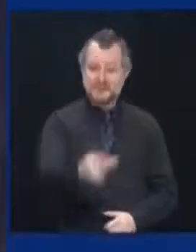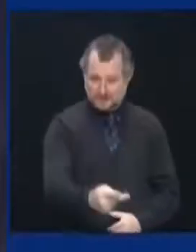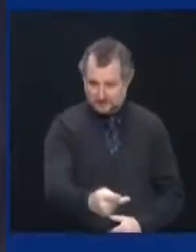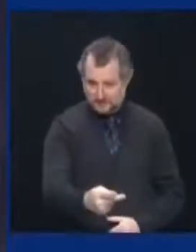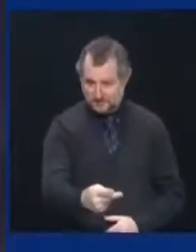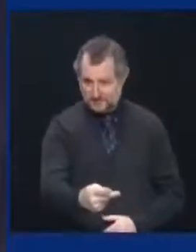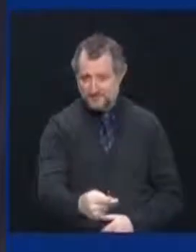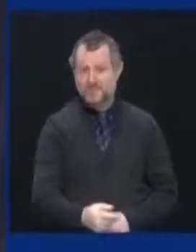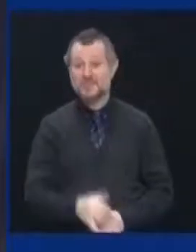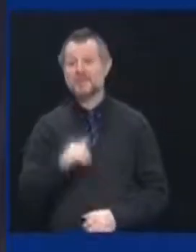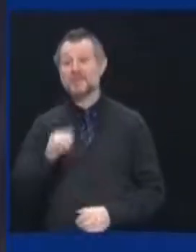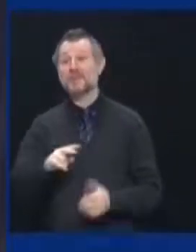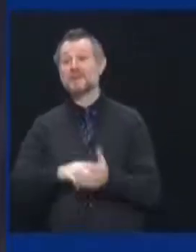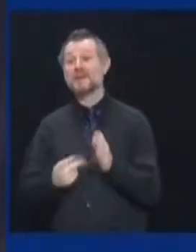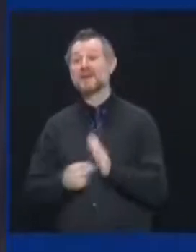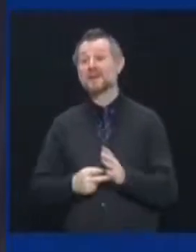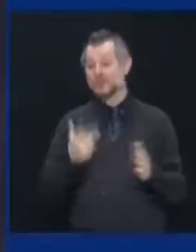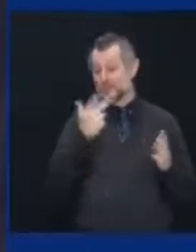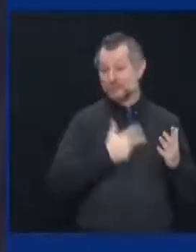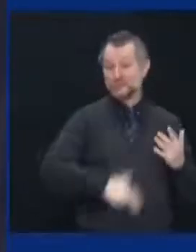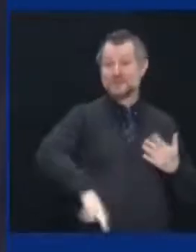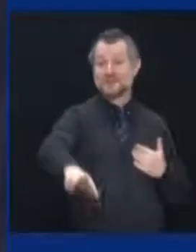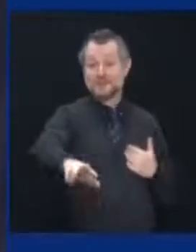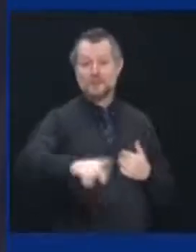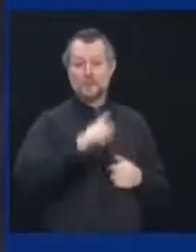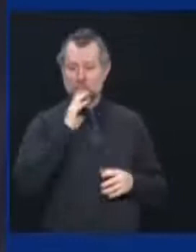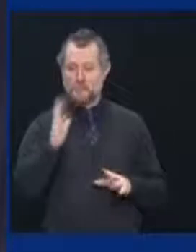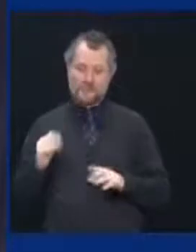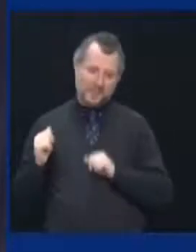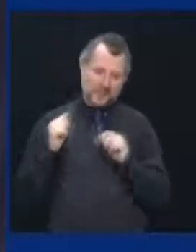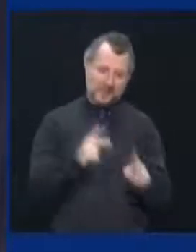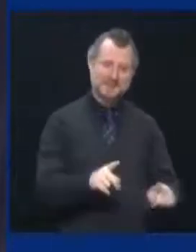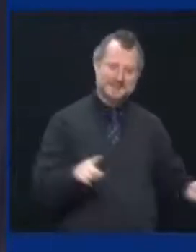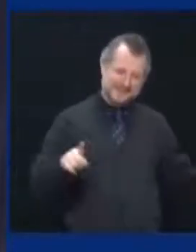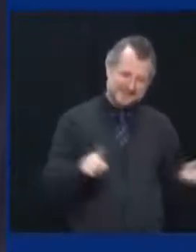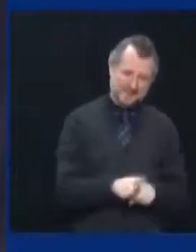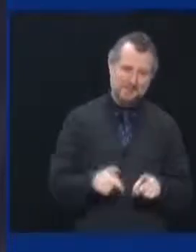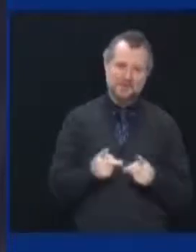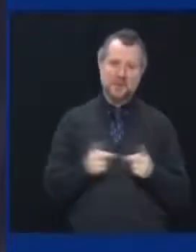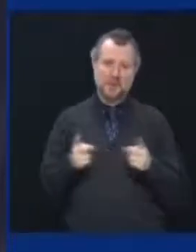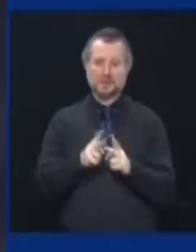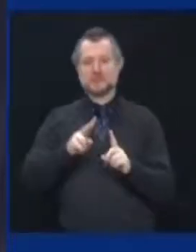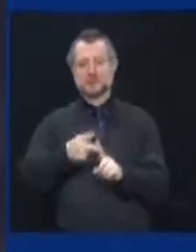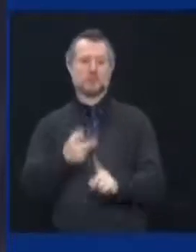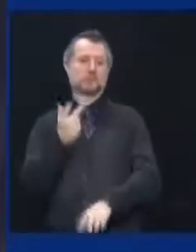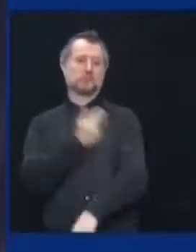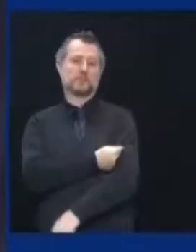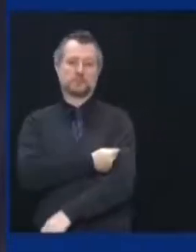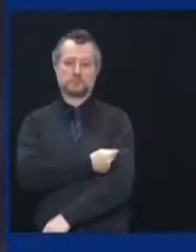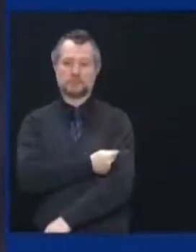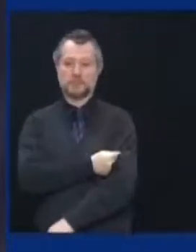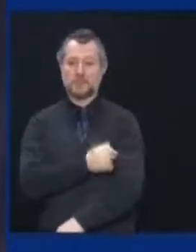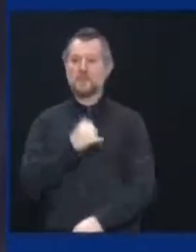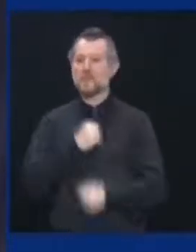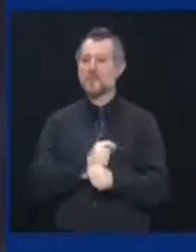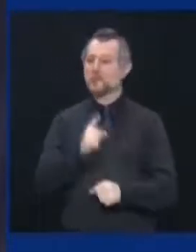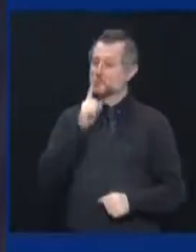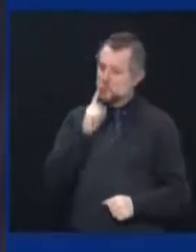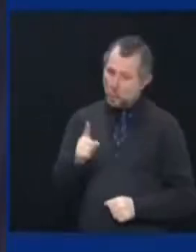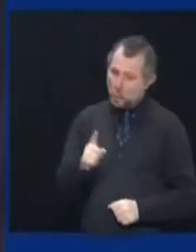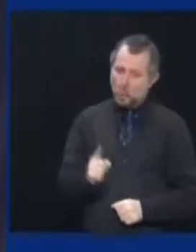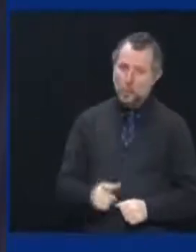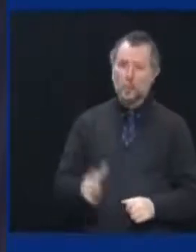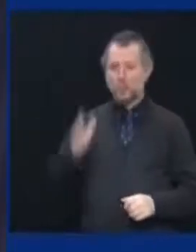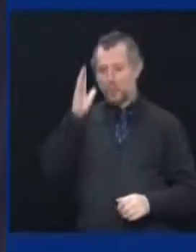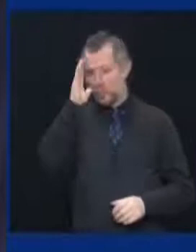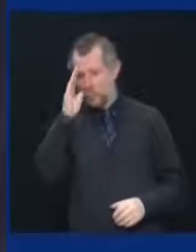go back to that same place for that second dosage. We will make sure,